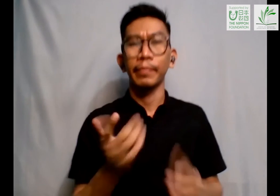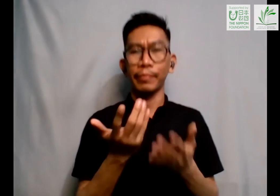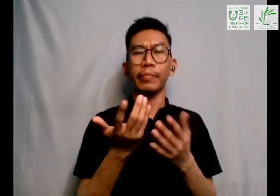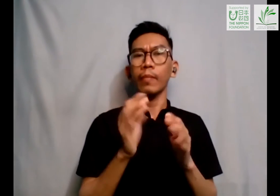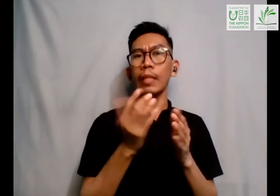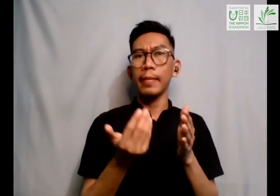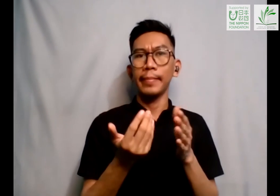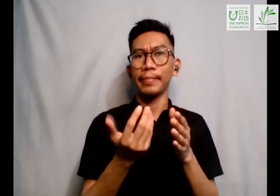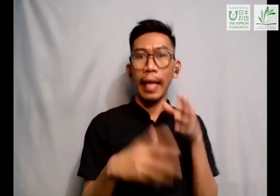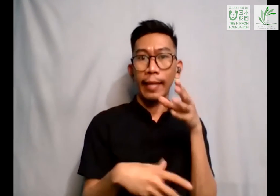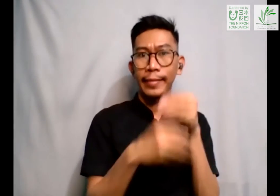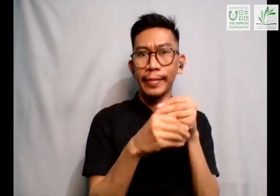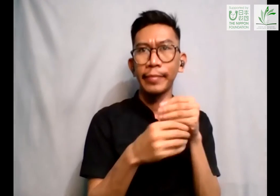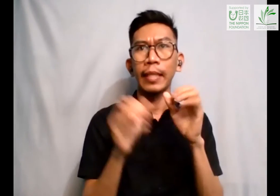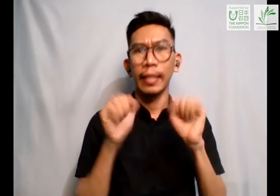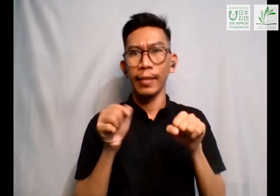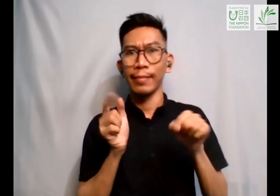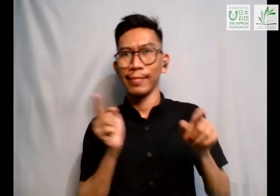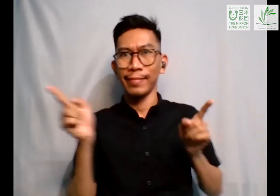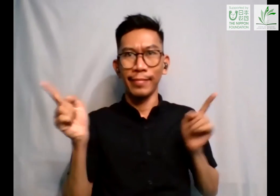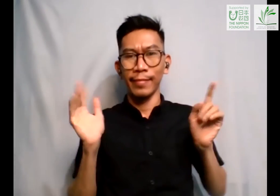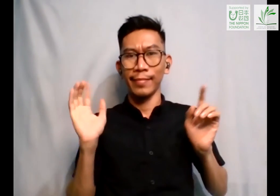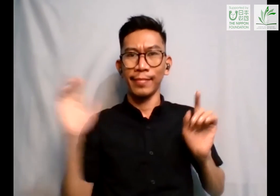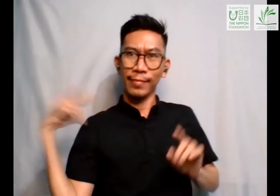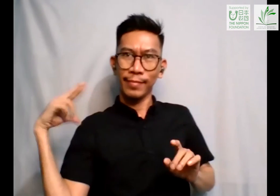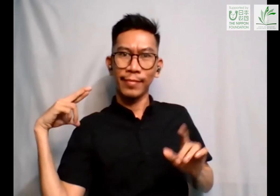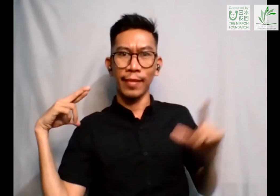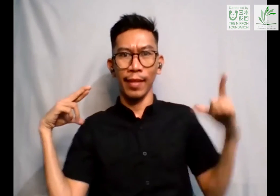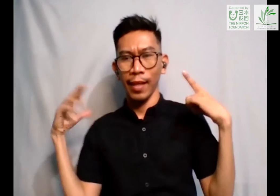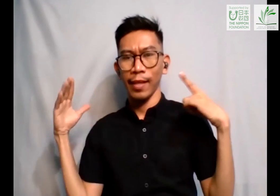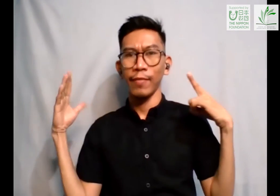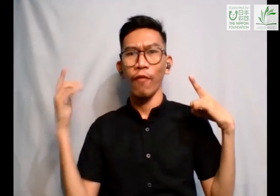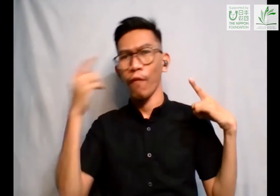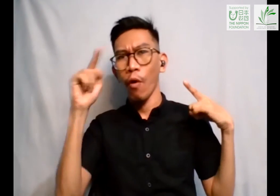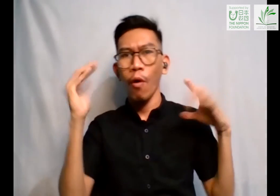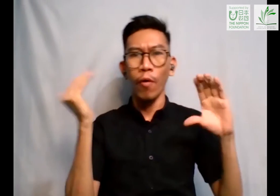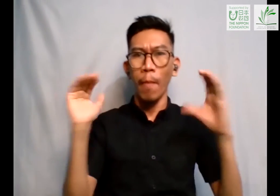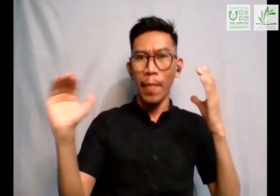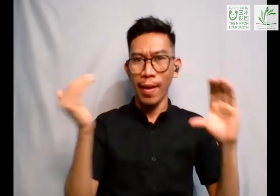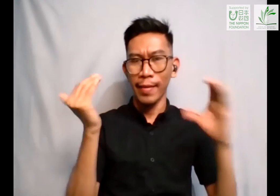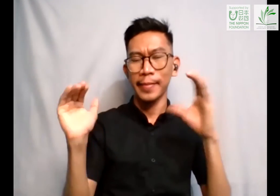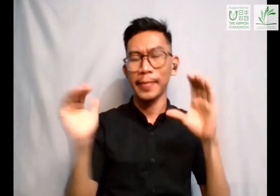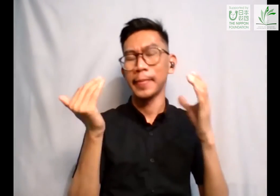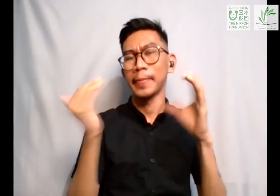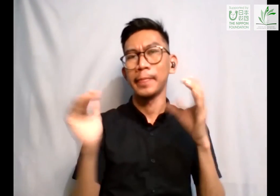you can switch hands to contrast a situation.